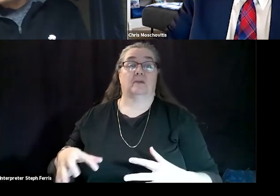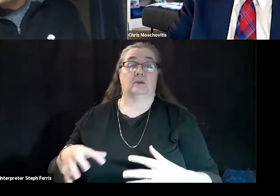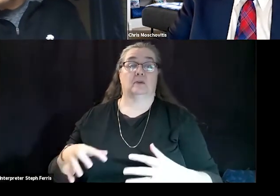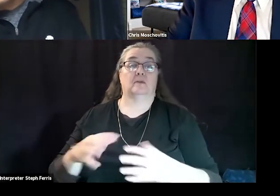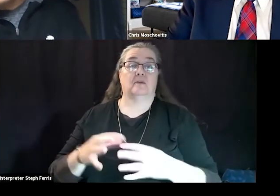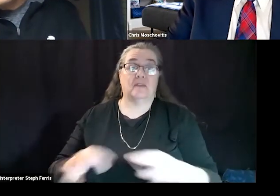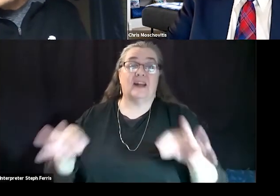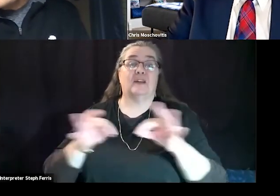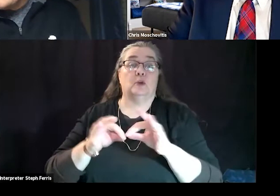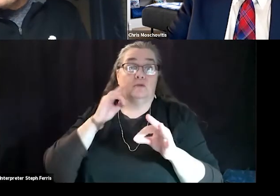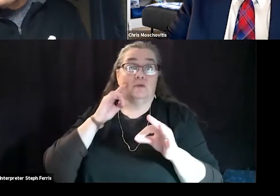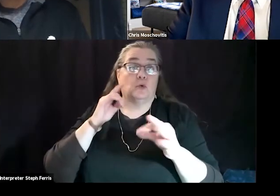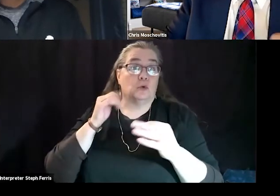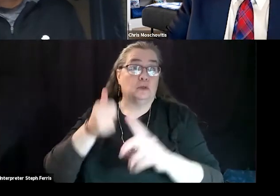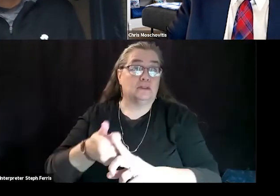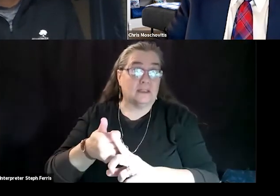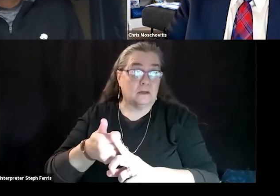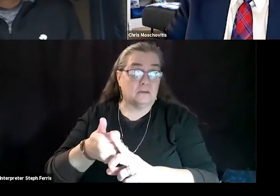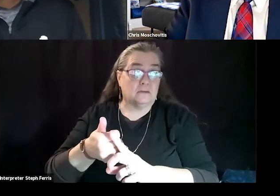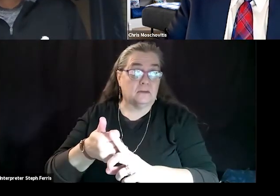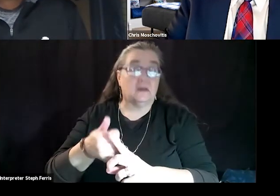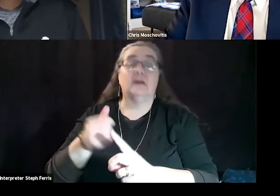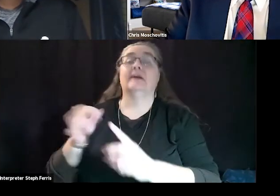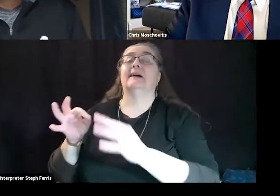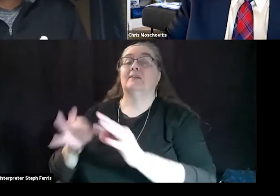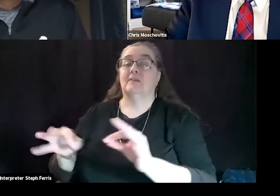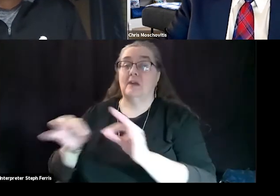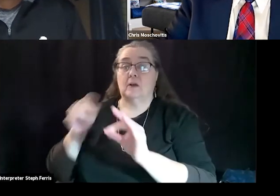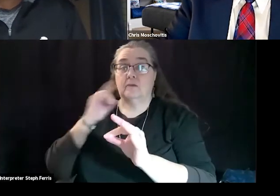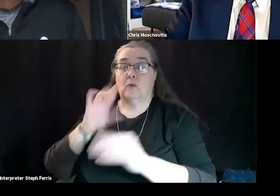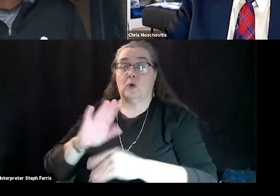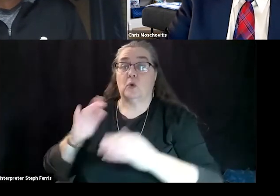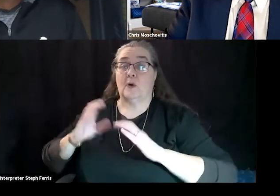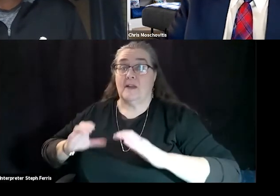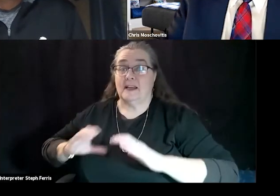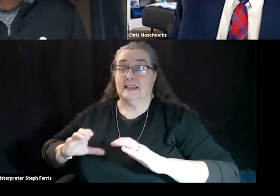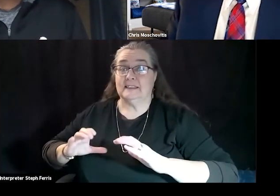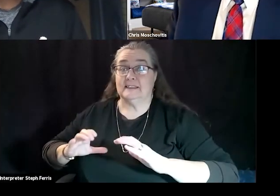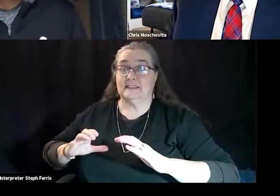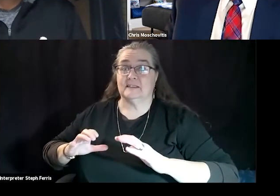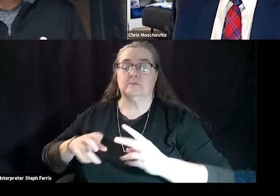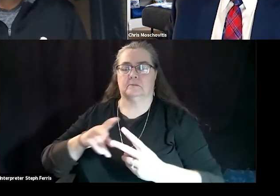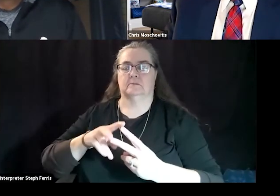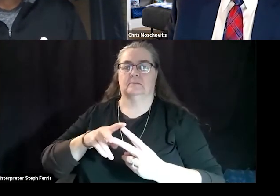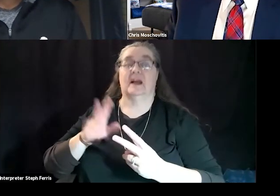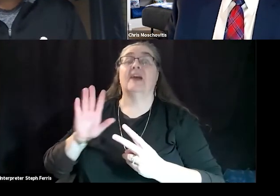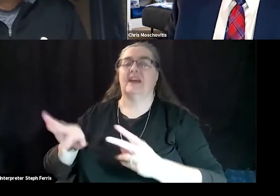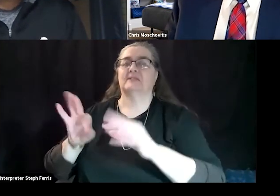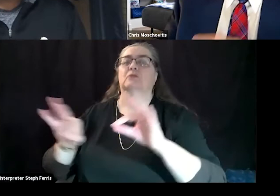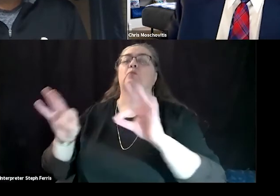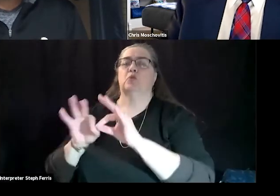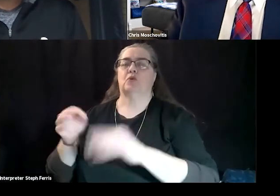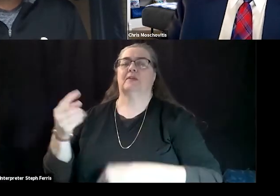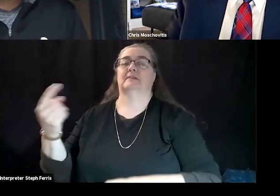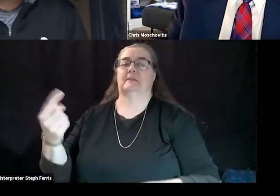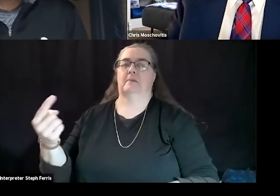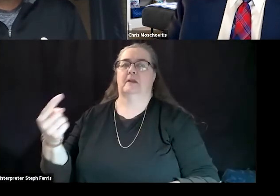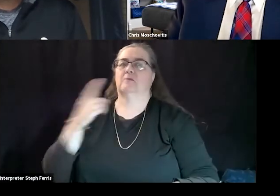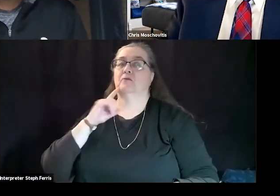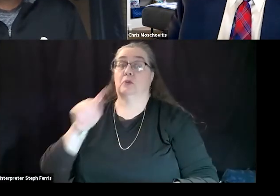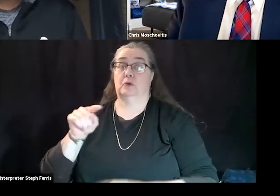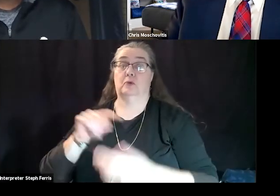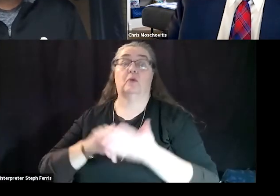your clients, that's worth something. And if it's worth something, it's worth something to somebody else. So somebody